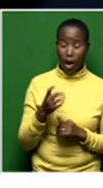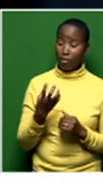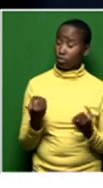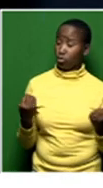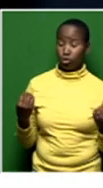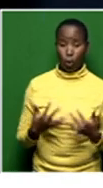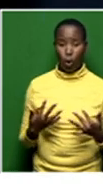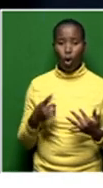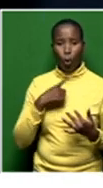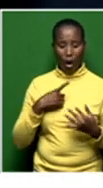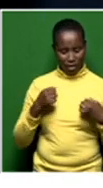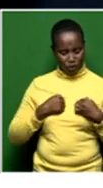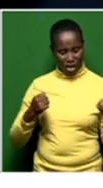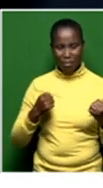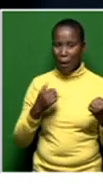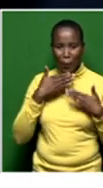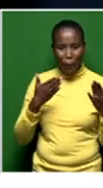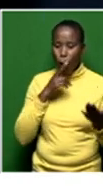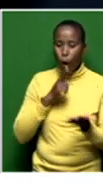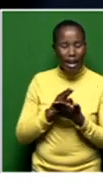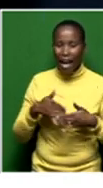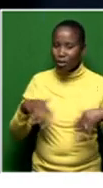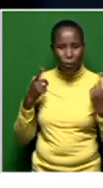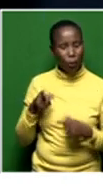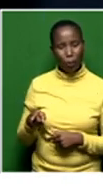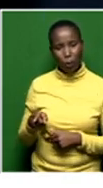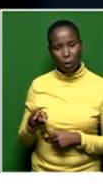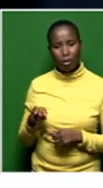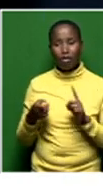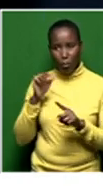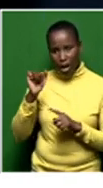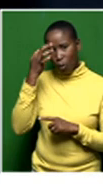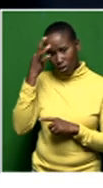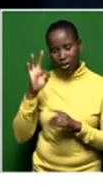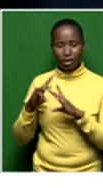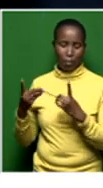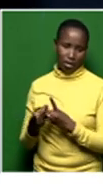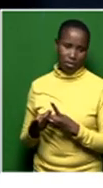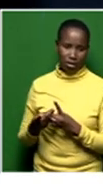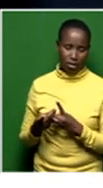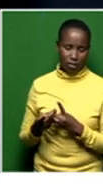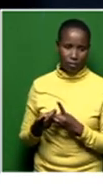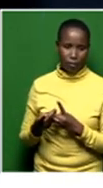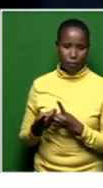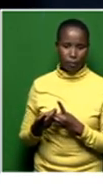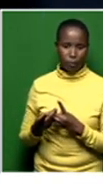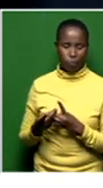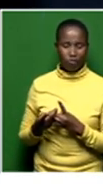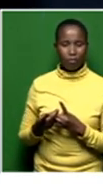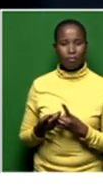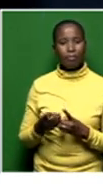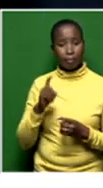levels of the lack of transparency, the lack of honesty on the side of the department and this government in engaging